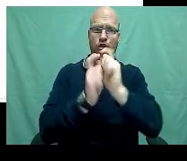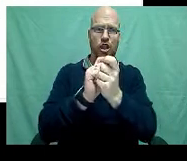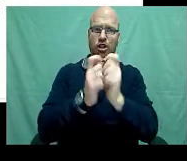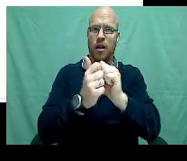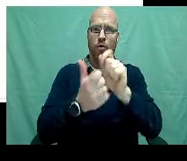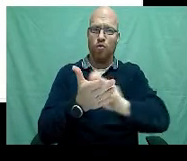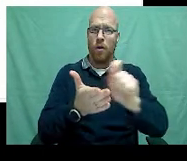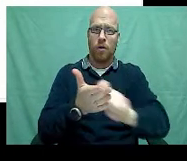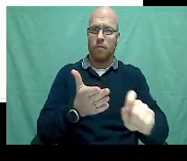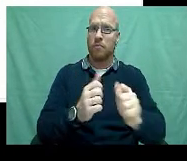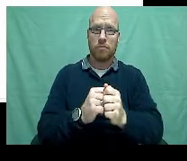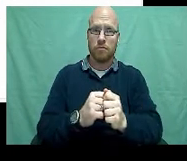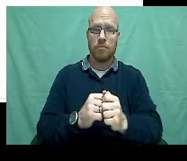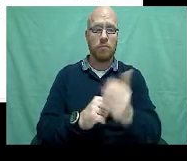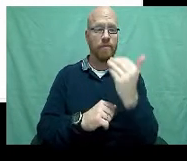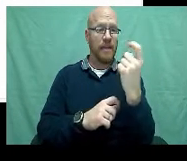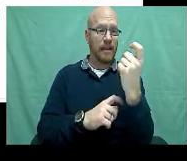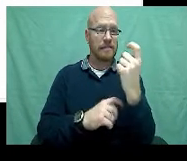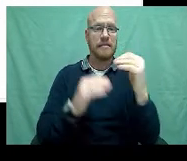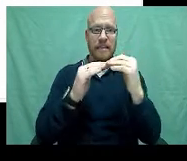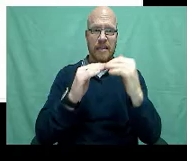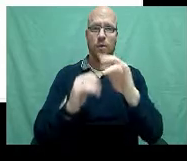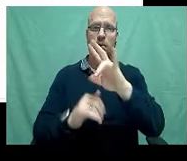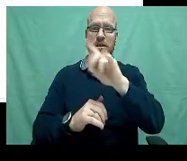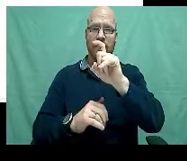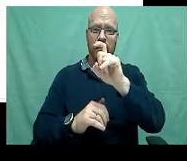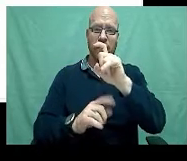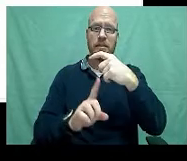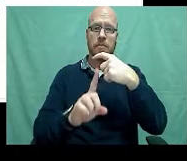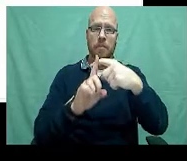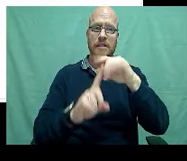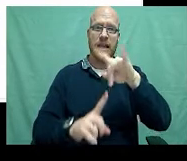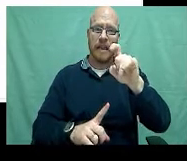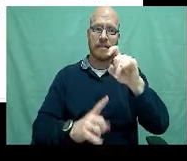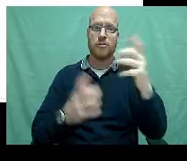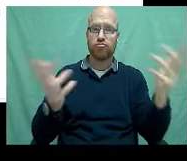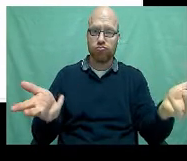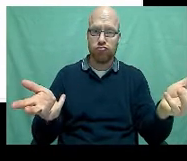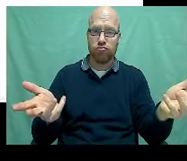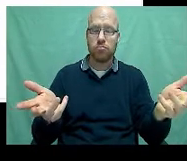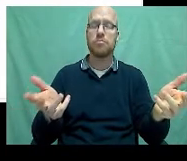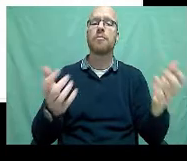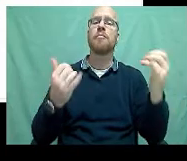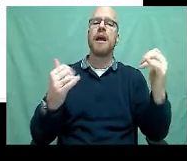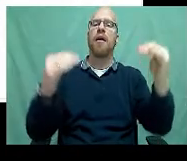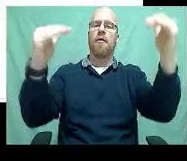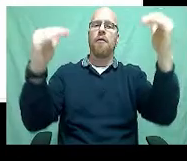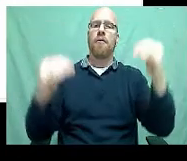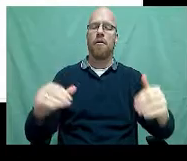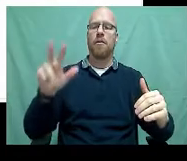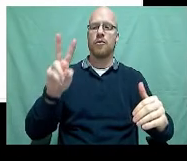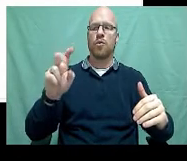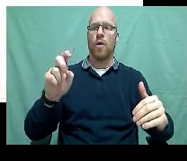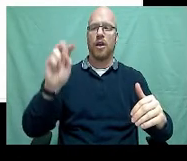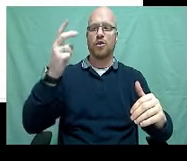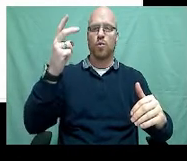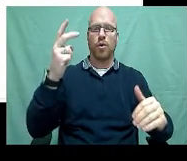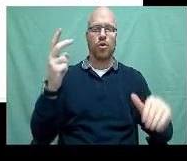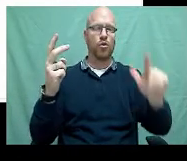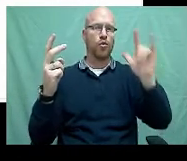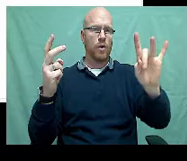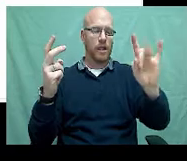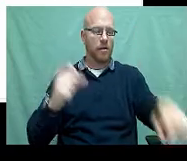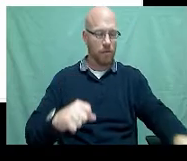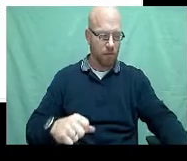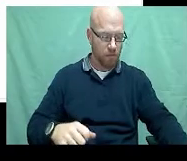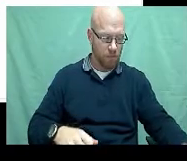I didn't change or get rid of 15x. 15x is the same thing as saying 8x plus 7x. So now we have 2x